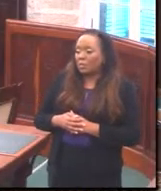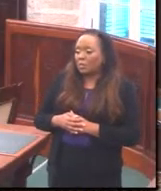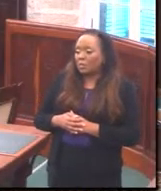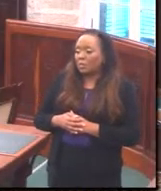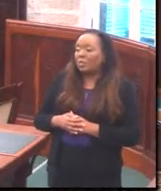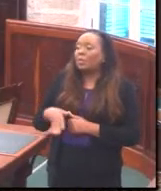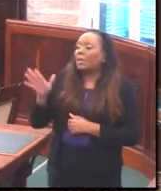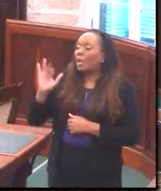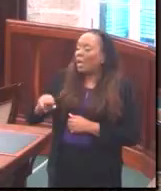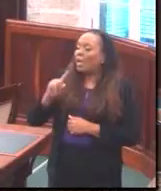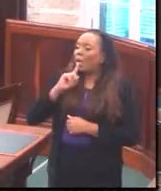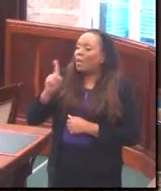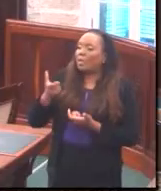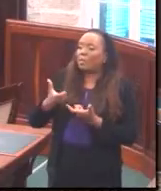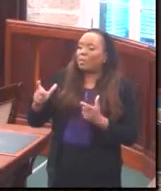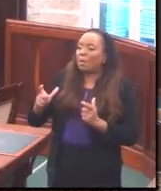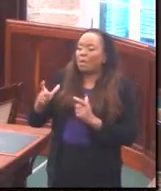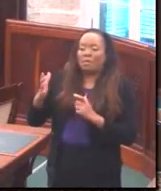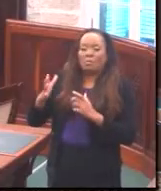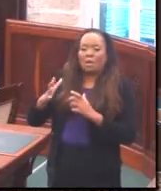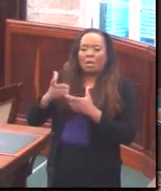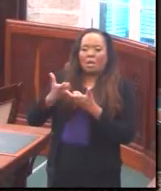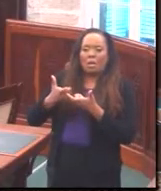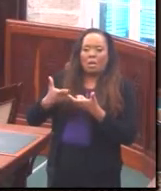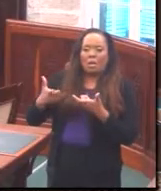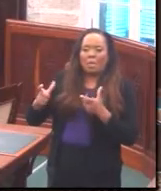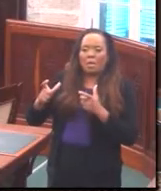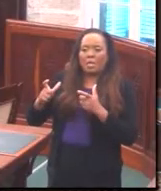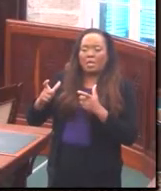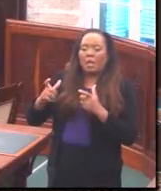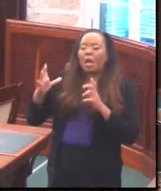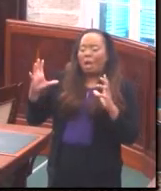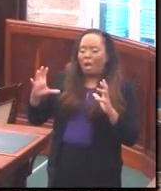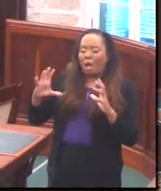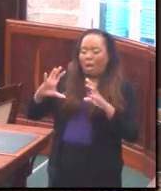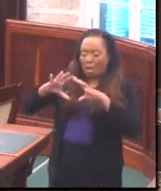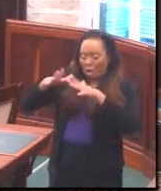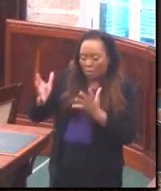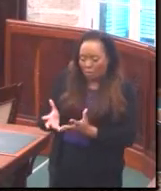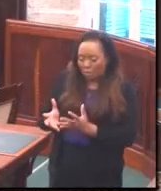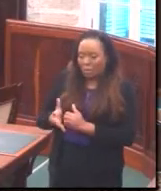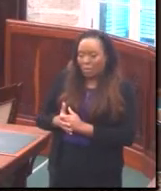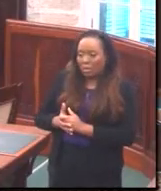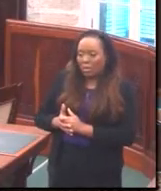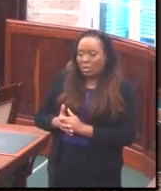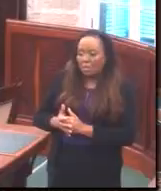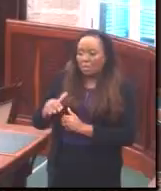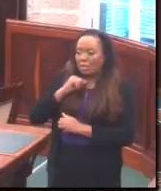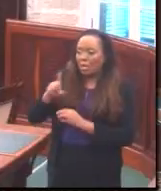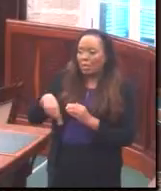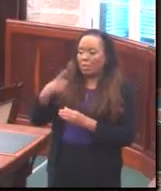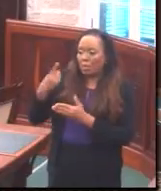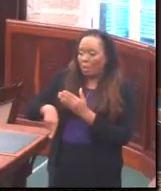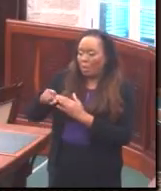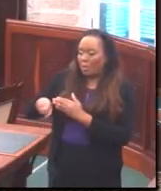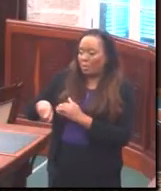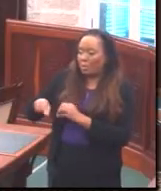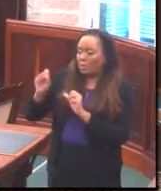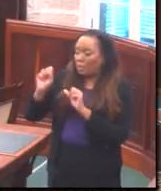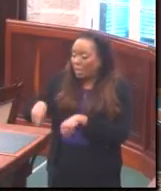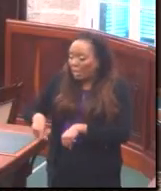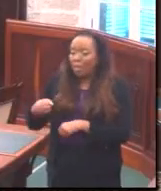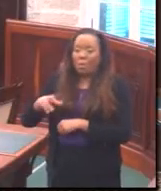was. It wasn't a positive averment as to what one may or shall do. It was